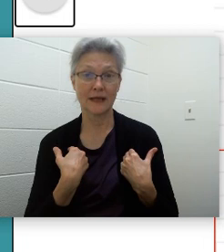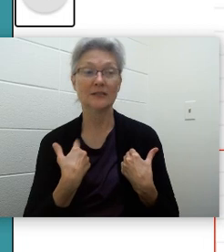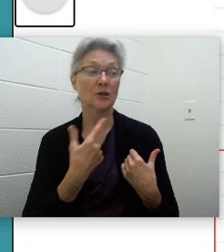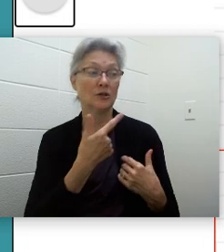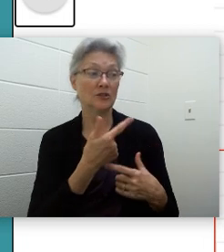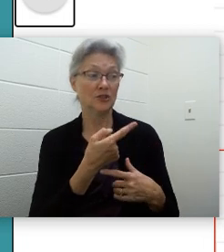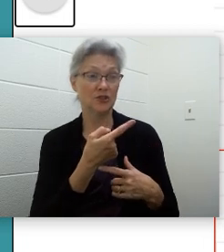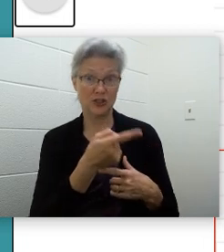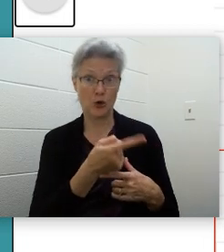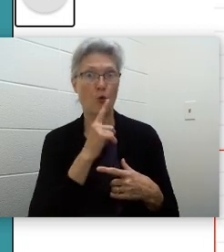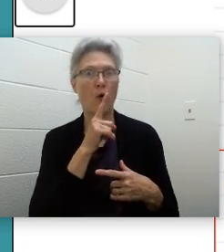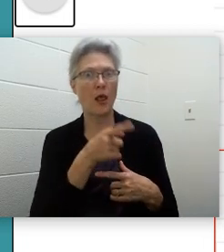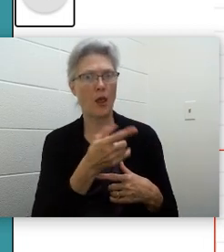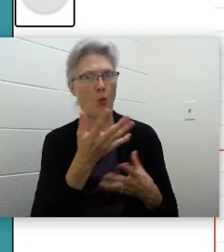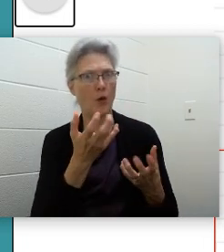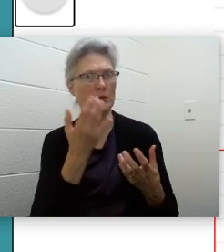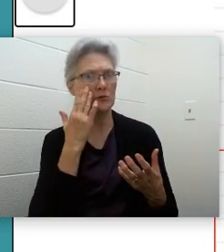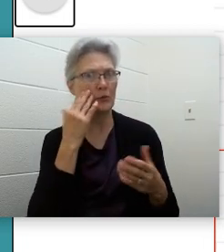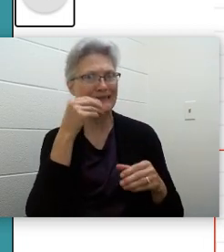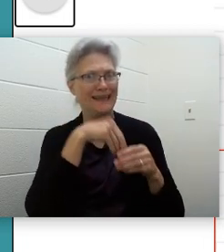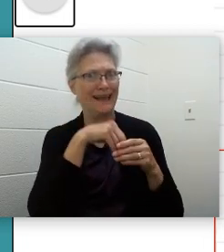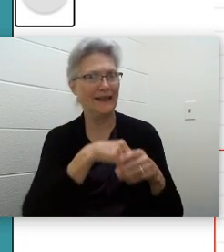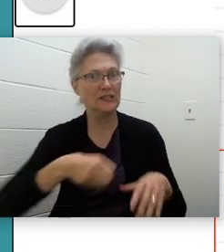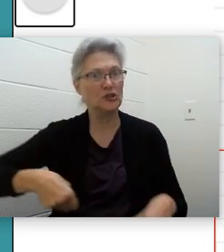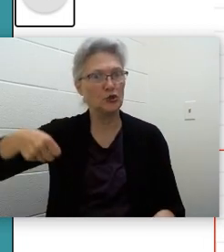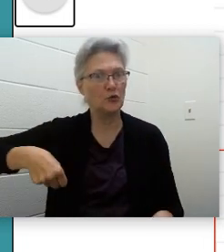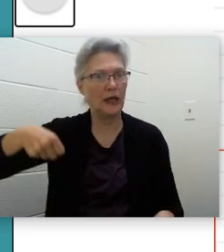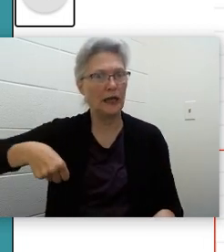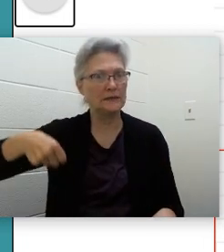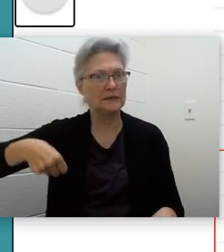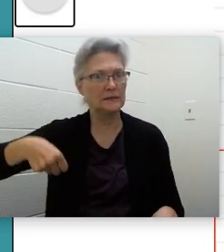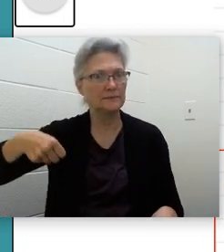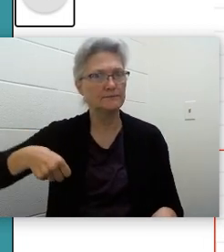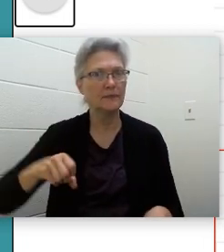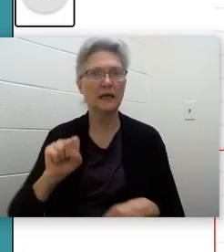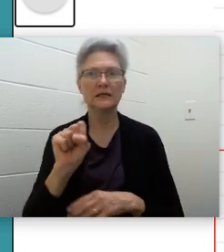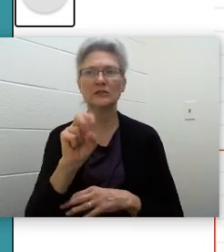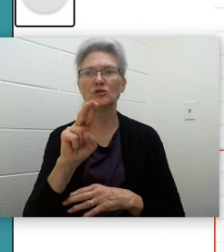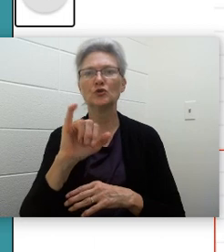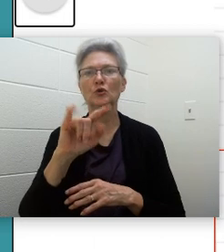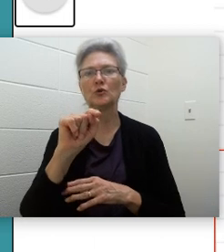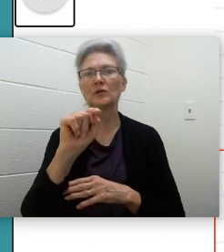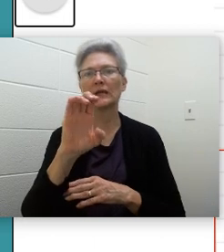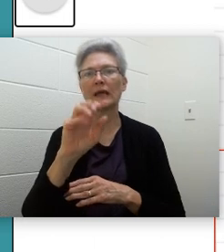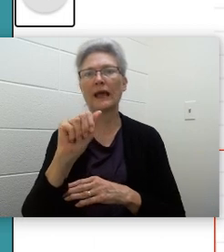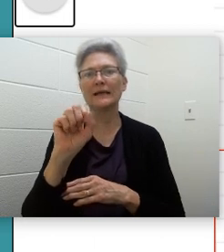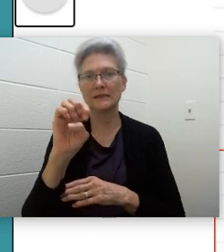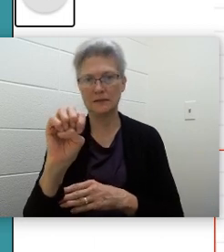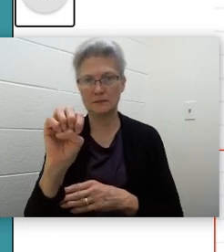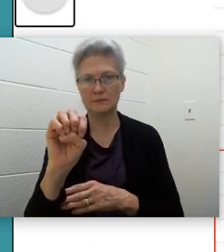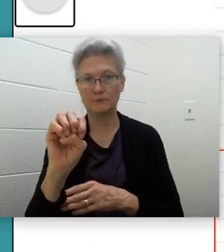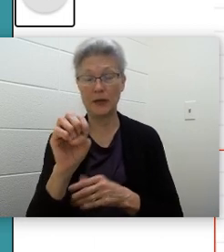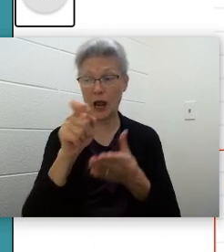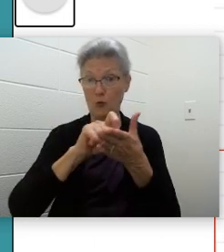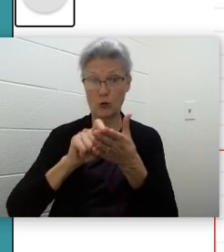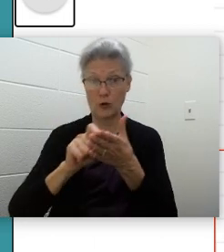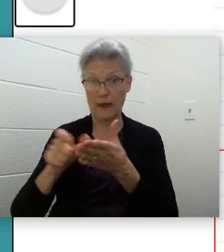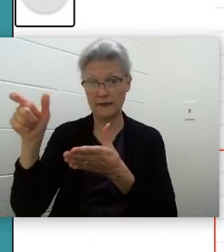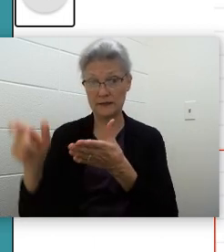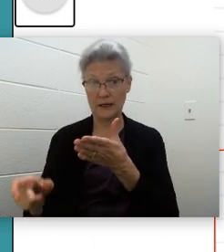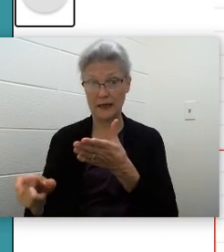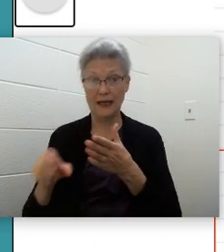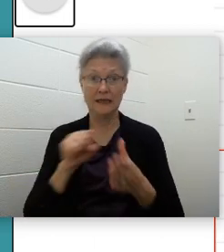she must really want to know what is in this suitcase. But here I wrote off to the side that Stanley follows